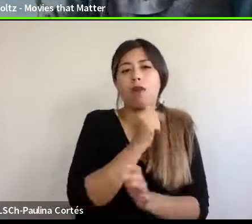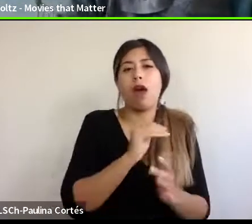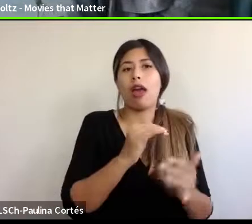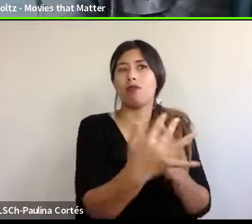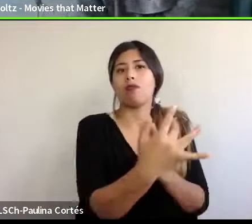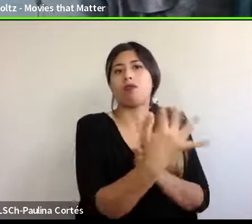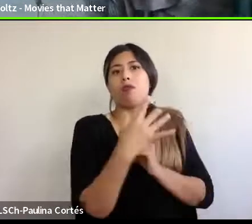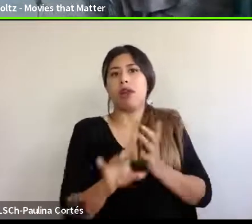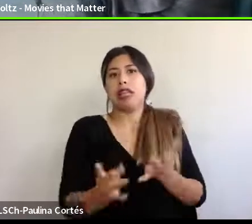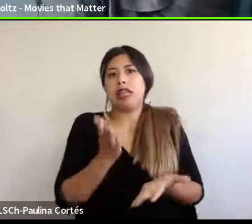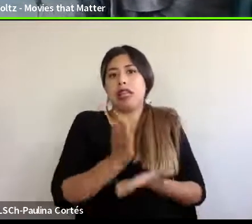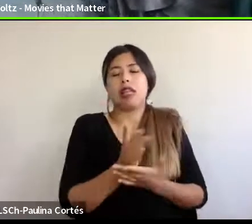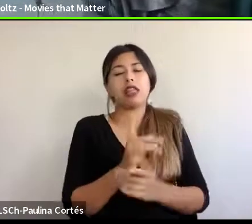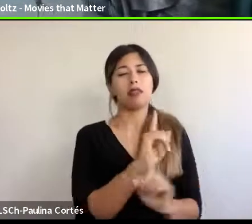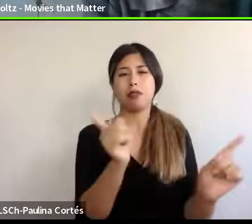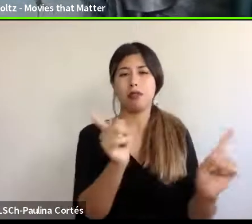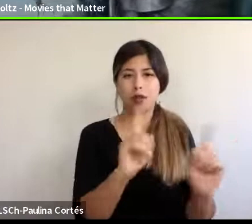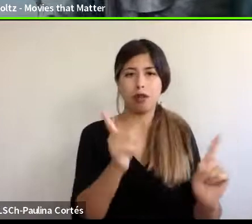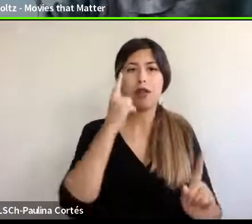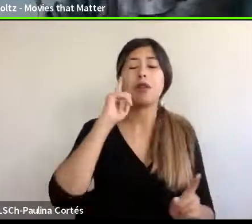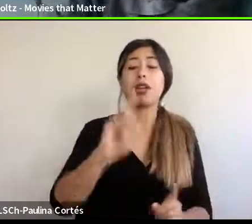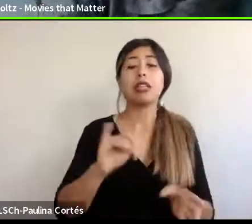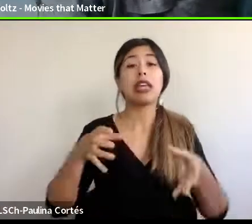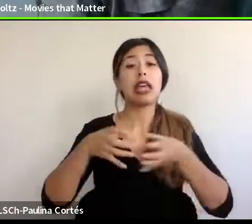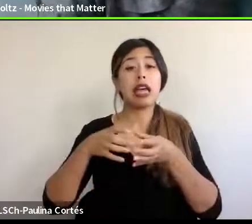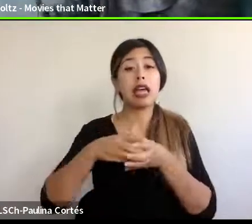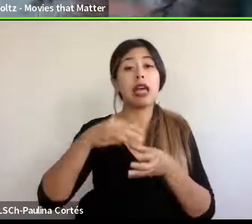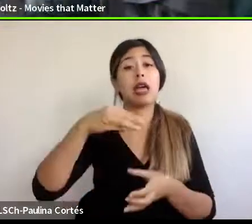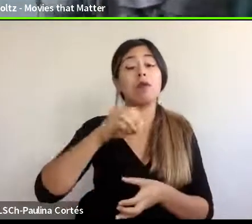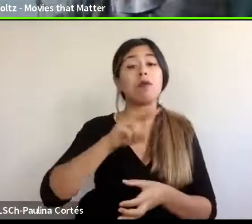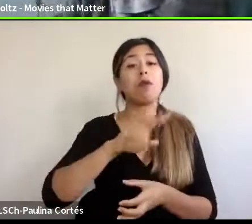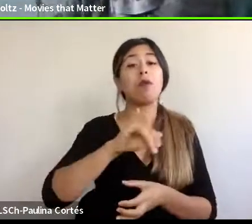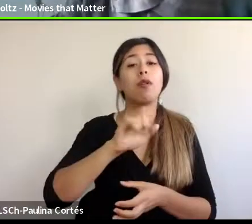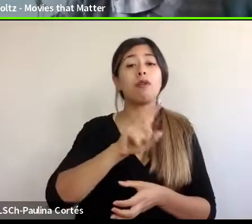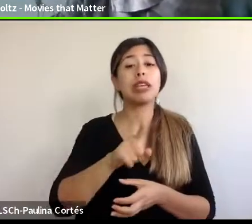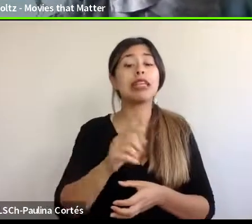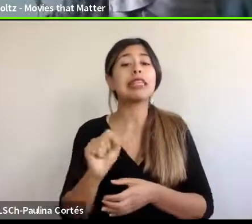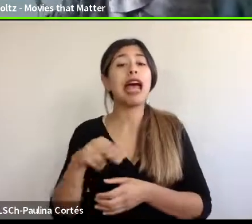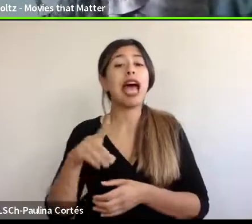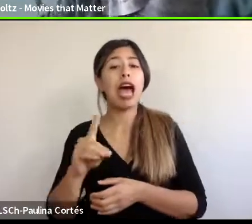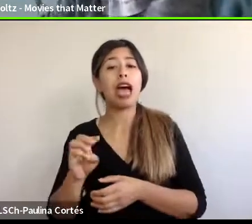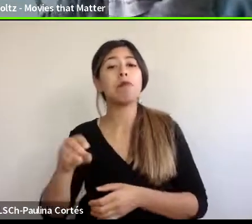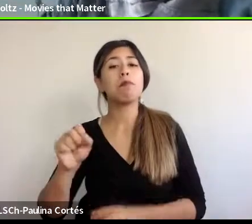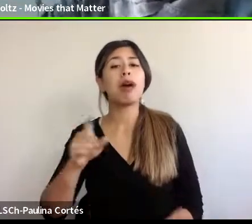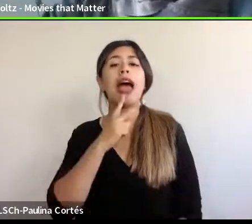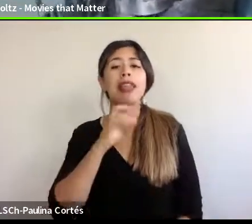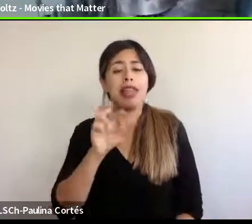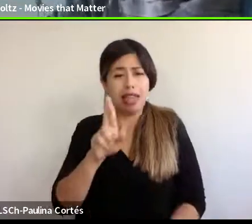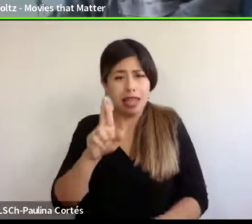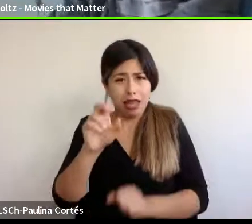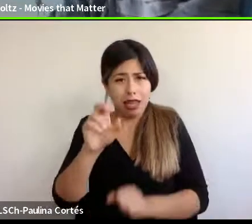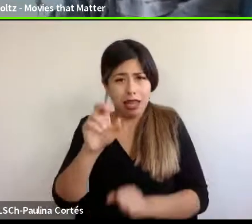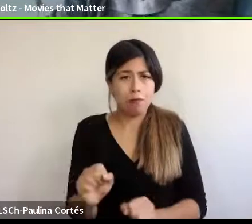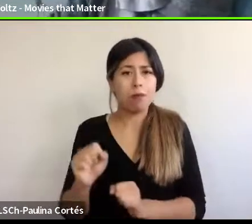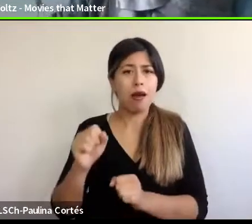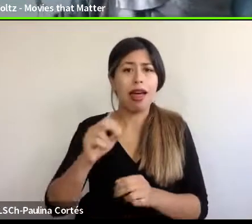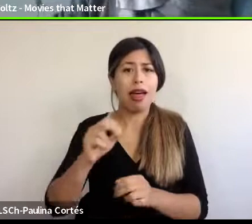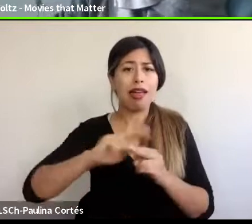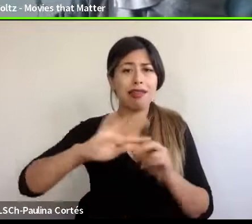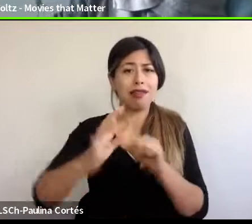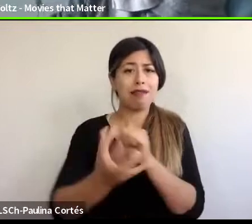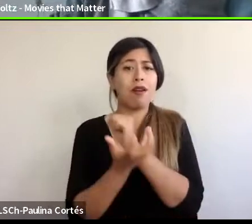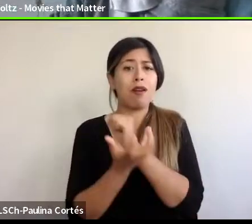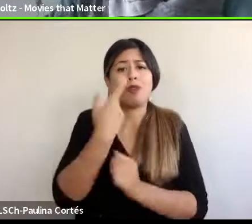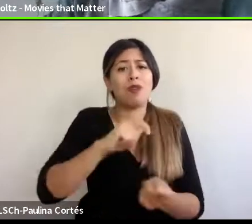to have those funds and work together with them, and also became a film festival on its own. So that's why in